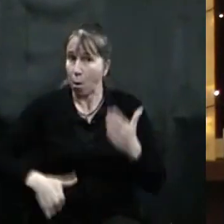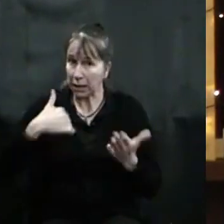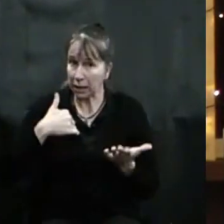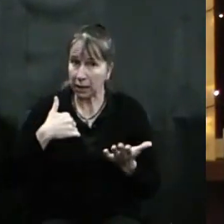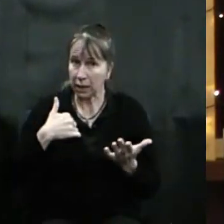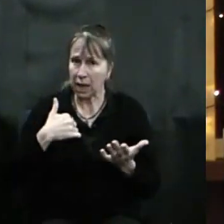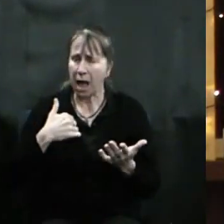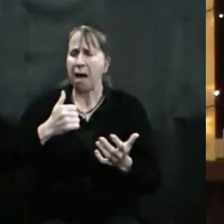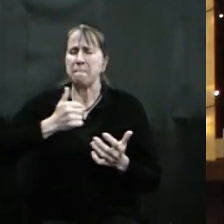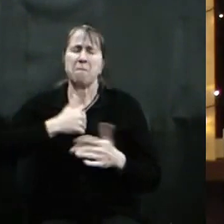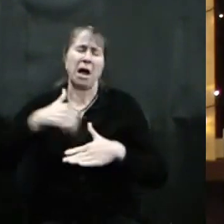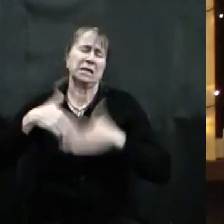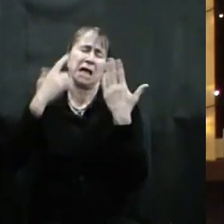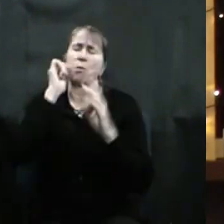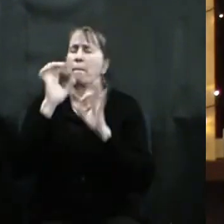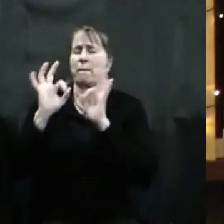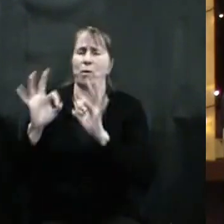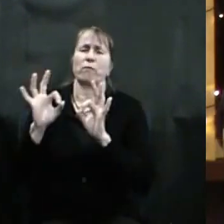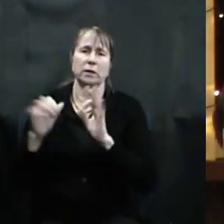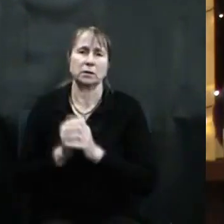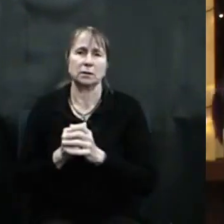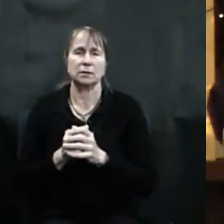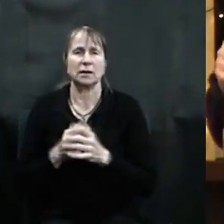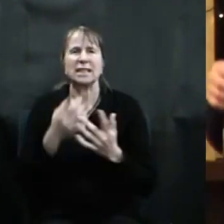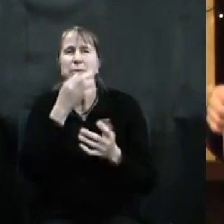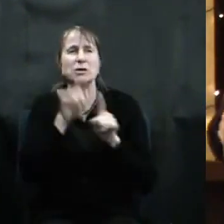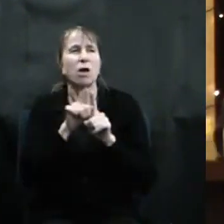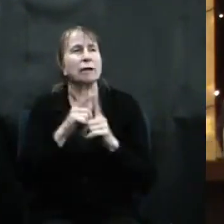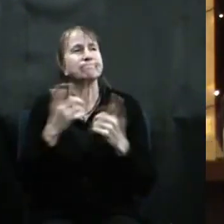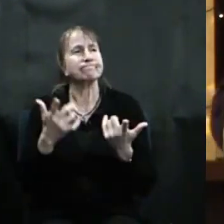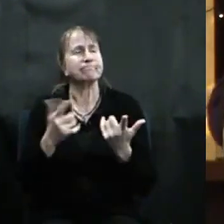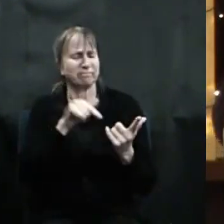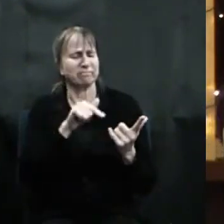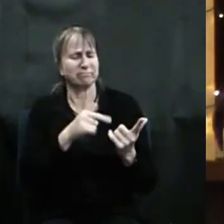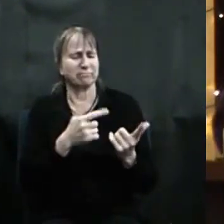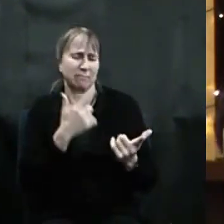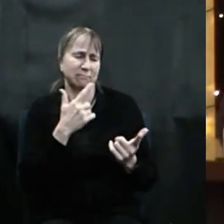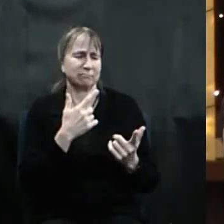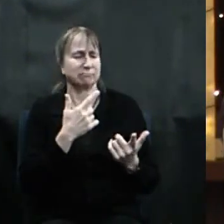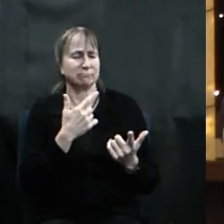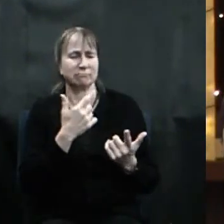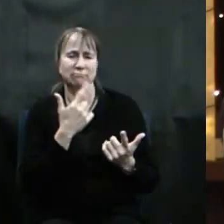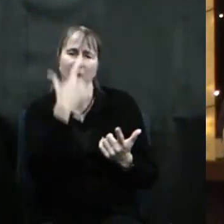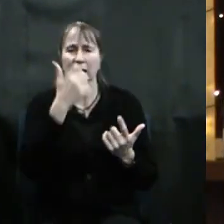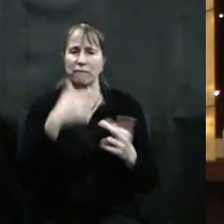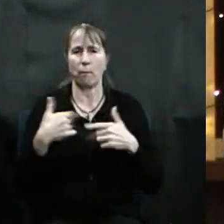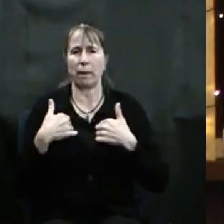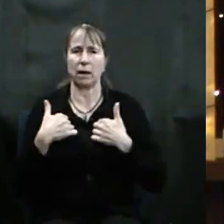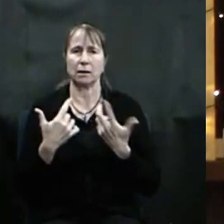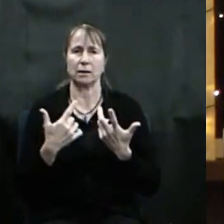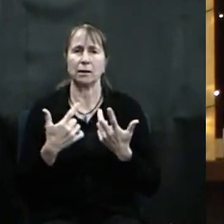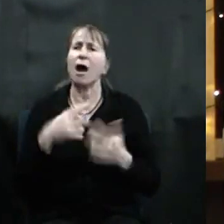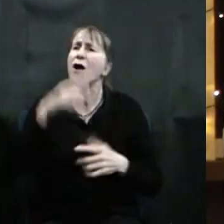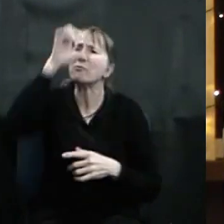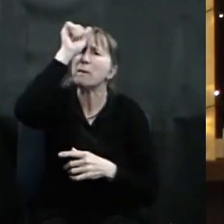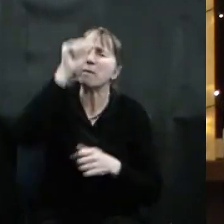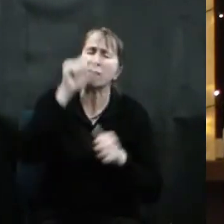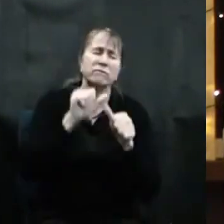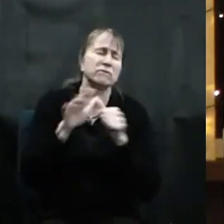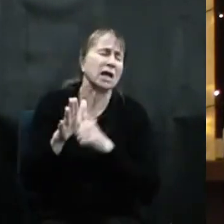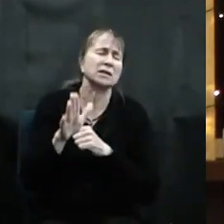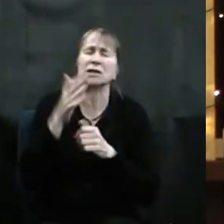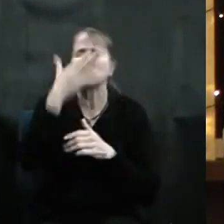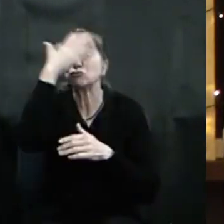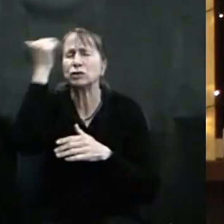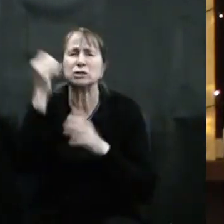like a magic charm for me. I remember getting caught up with singing and music and beautiful Christian songs and